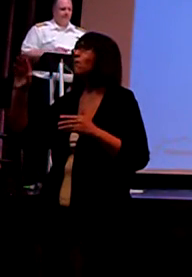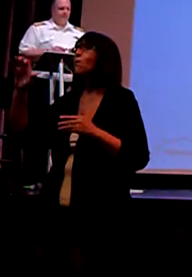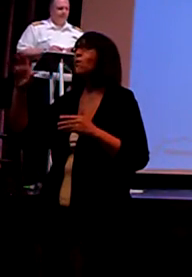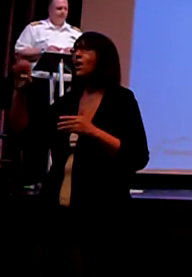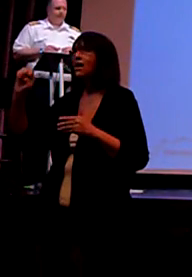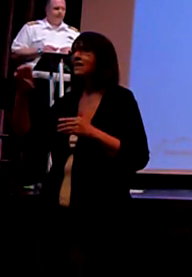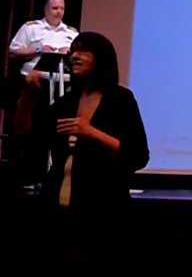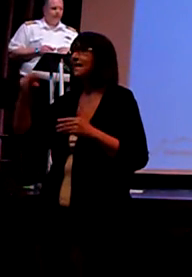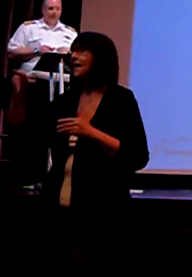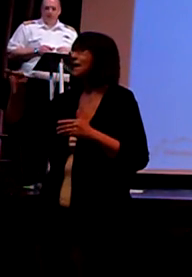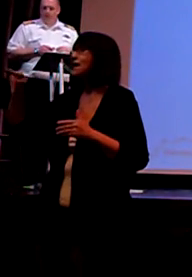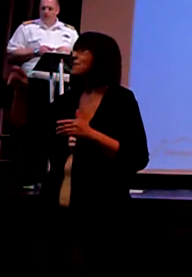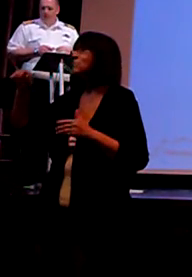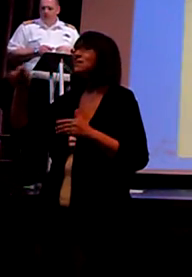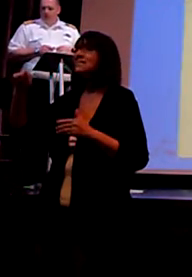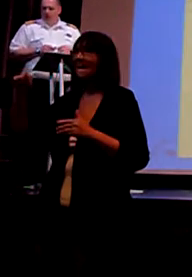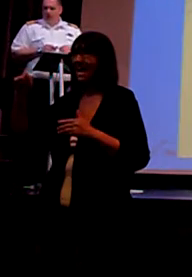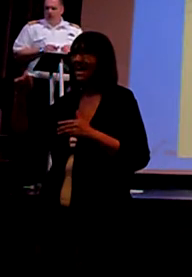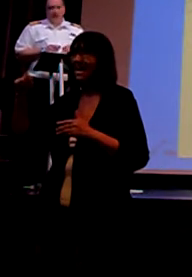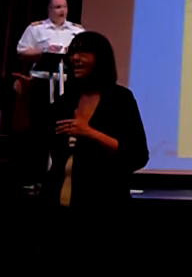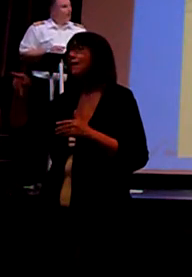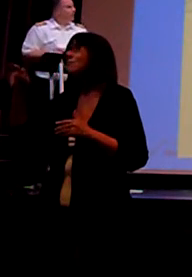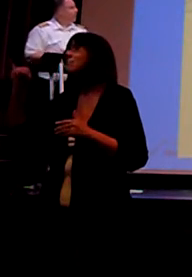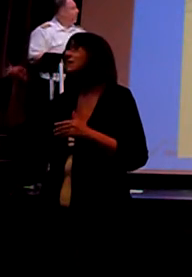Pisa.